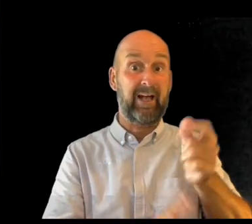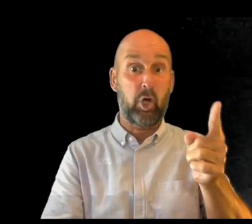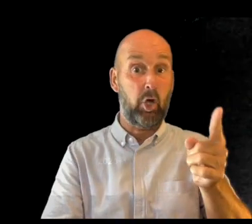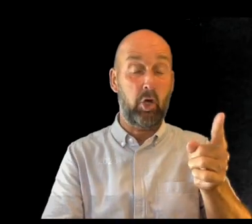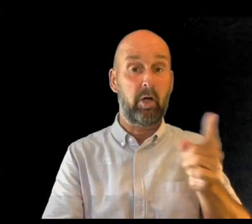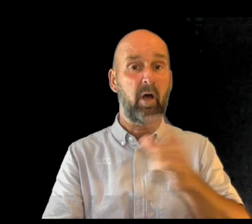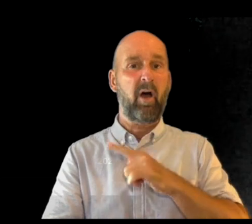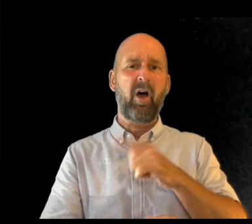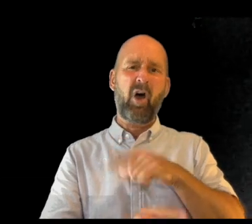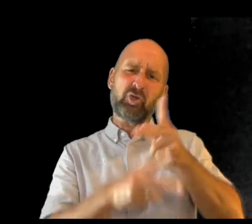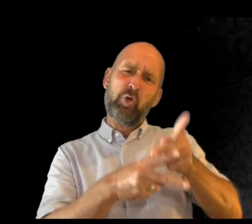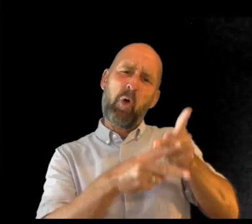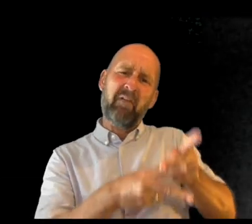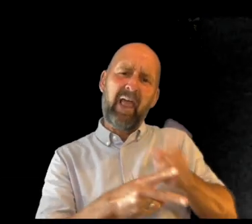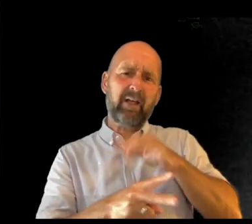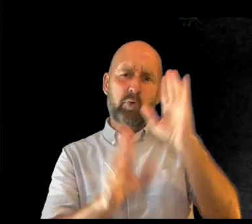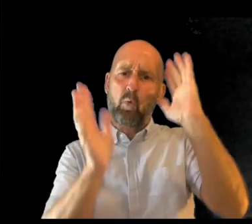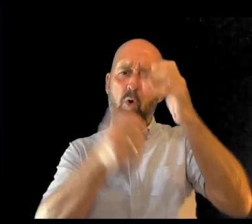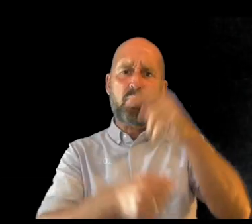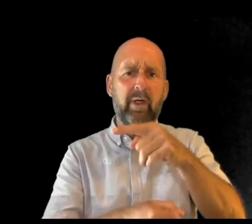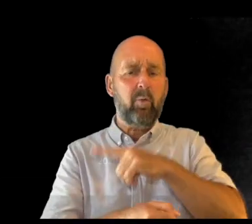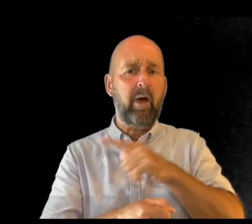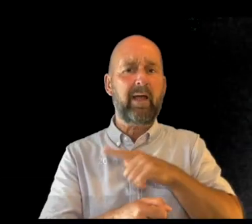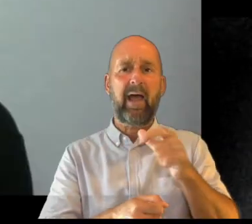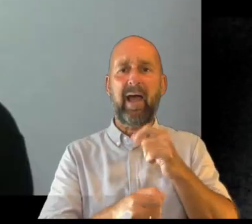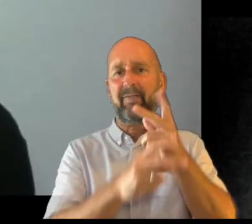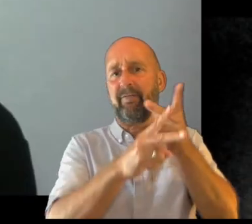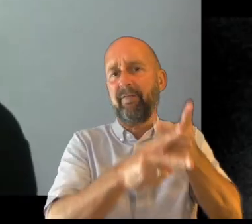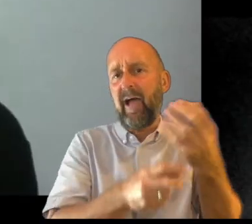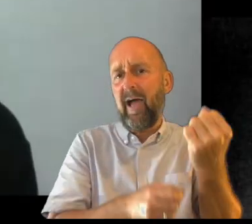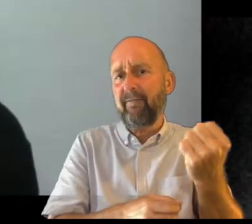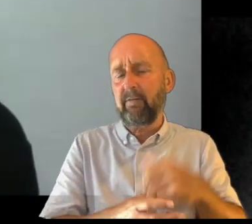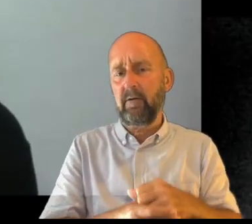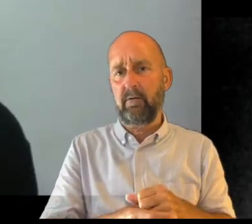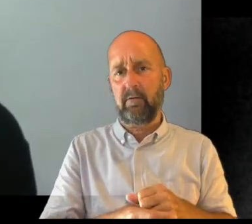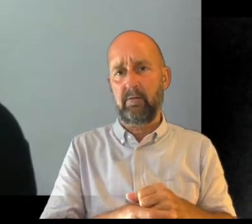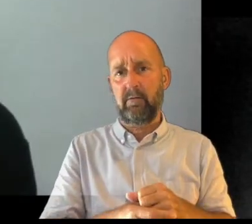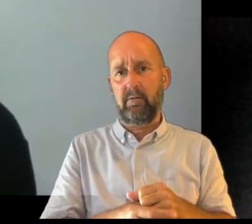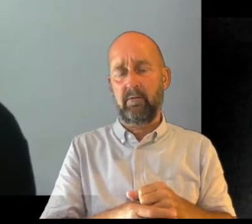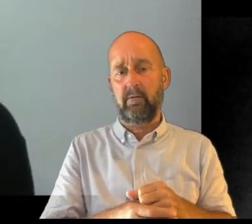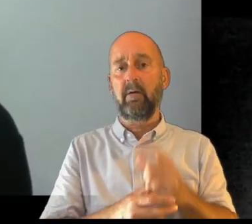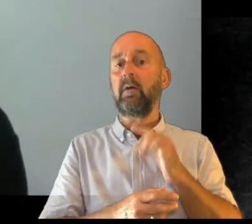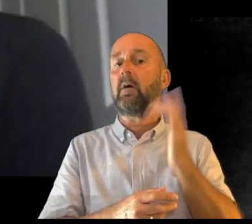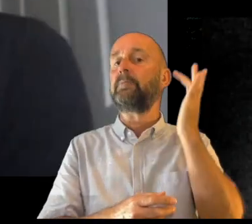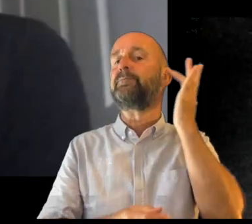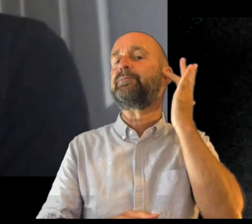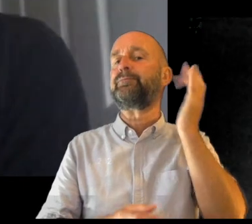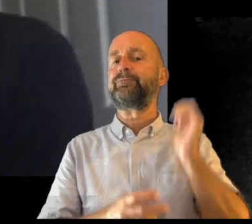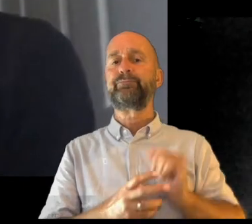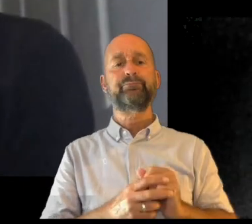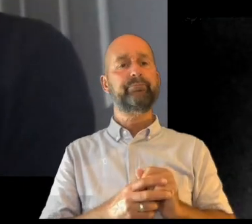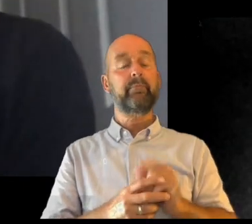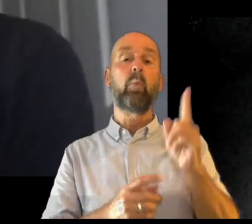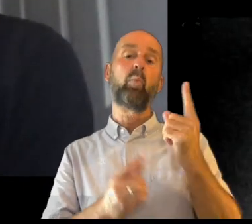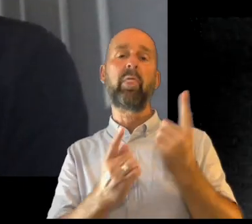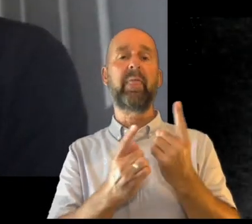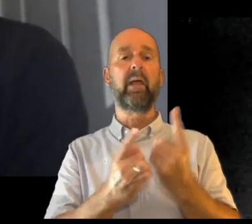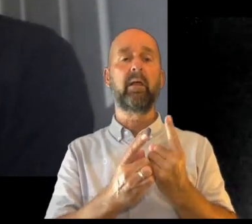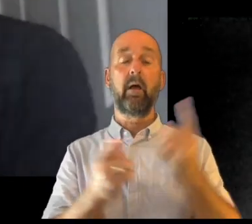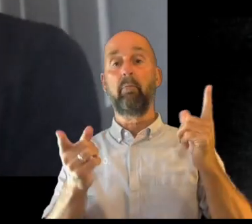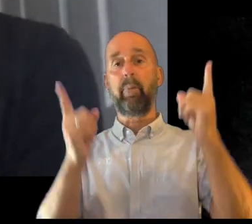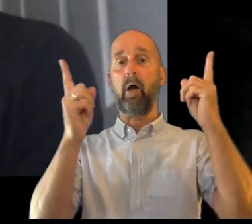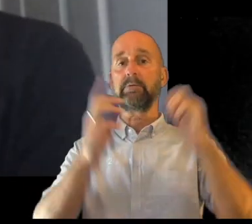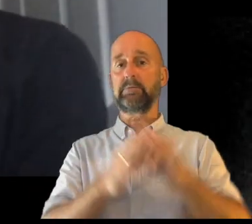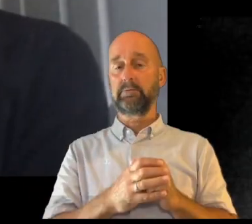Such a snowflake, don't worry. I've got our little magpie. Amir makes a show of talking into his headset. Thing is,